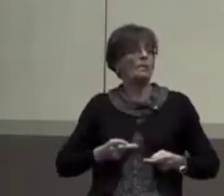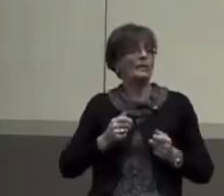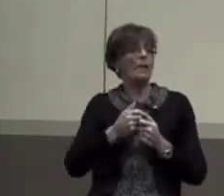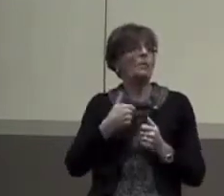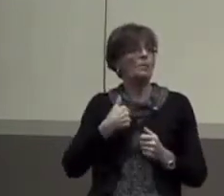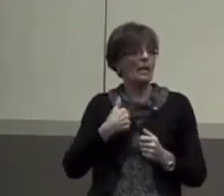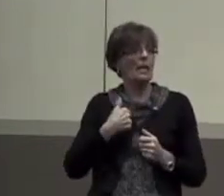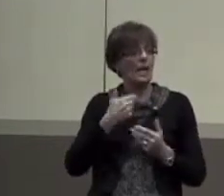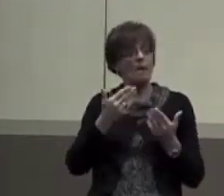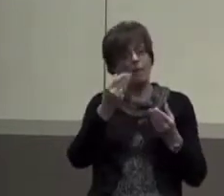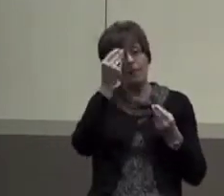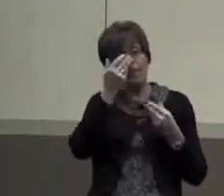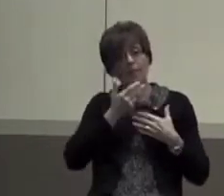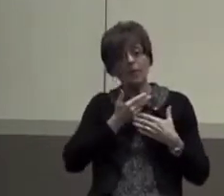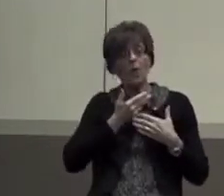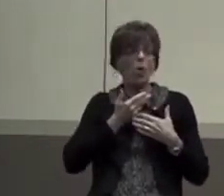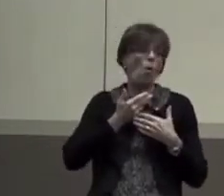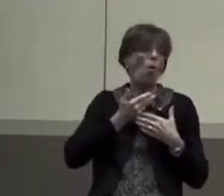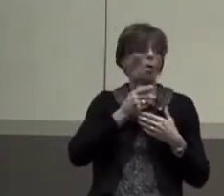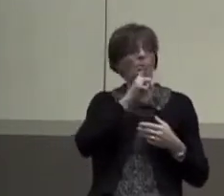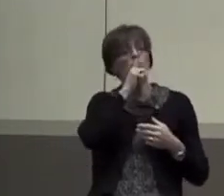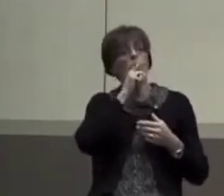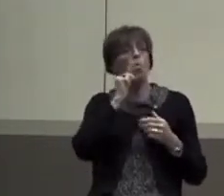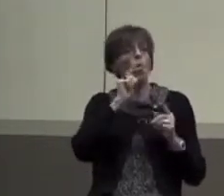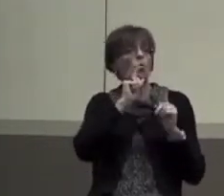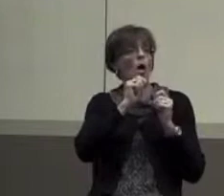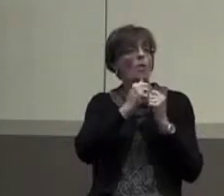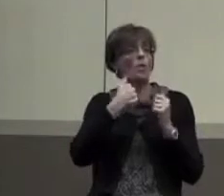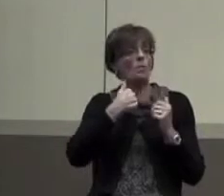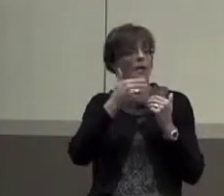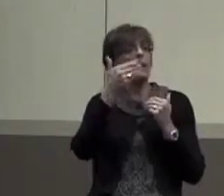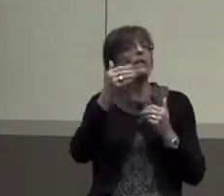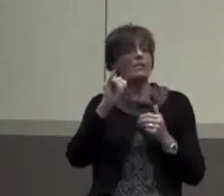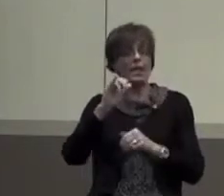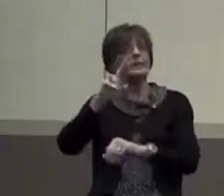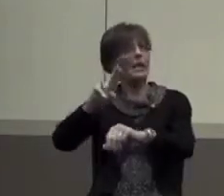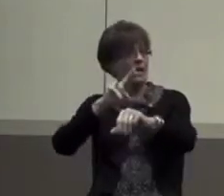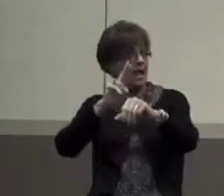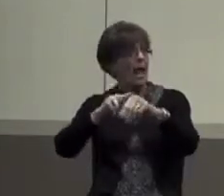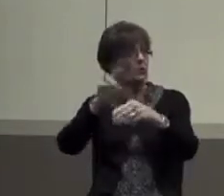me know, or maybe they won't talk to me again. That's a natural consequence.